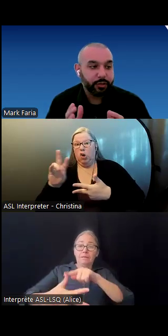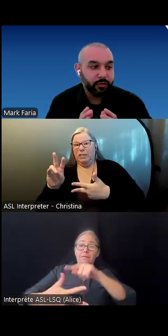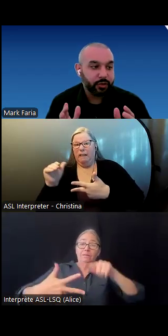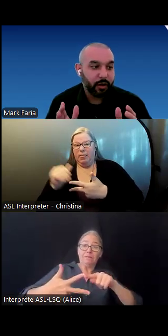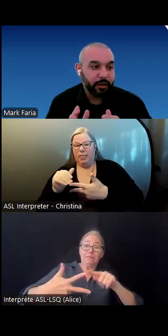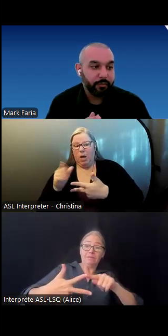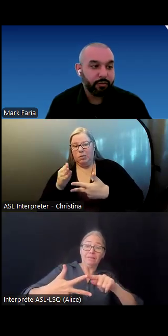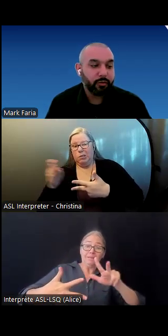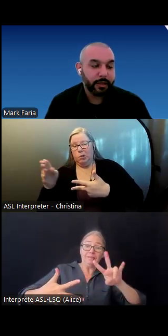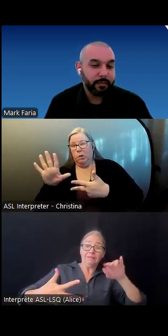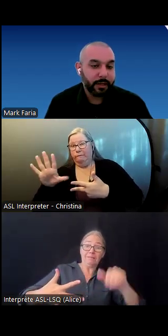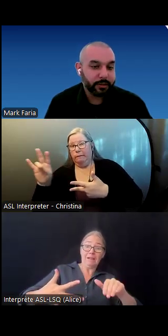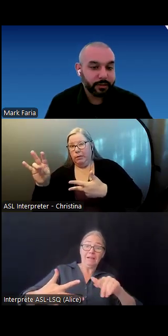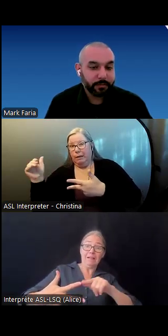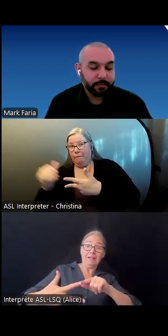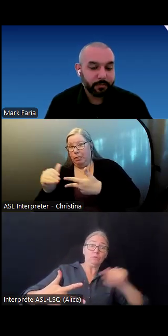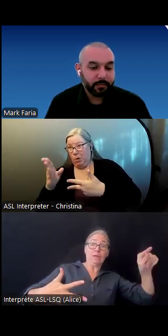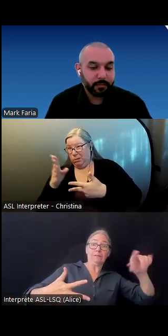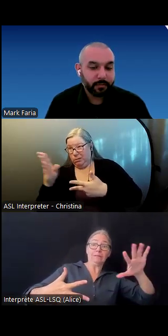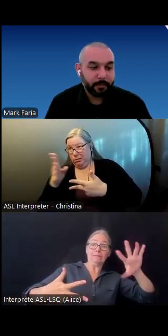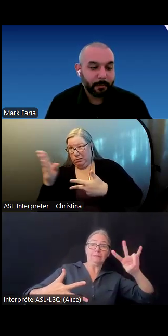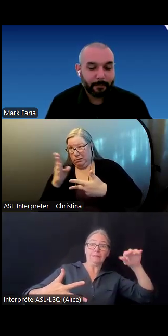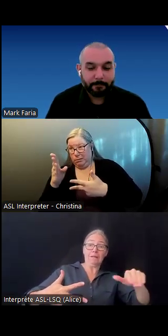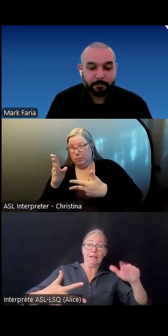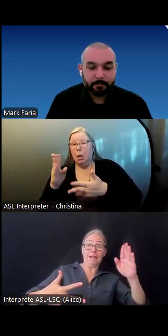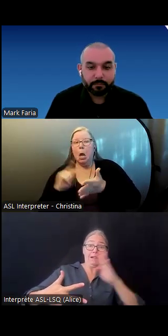it's reduced on a prorated basis.